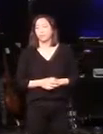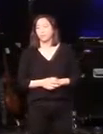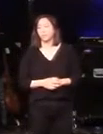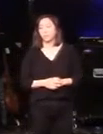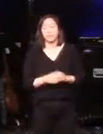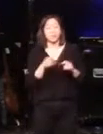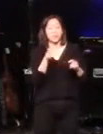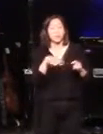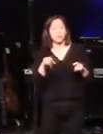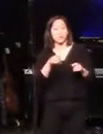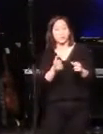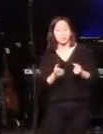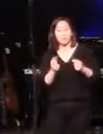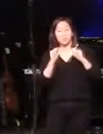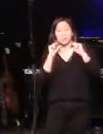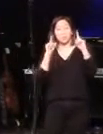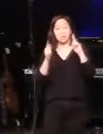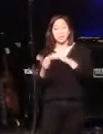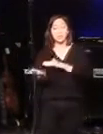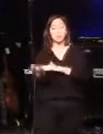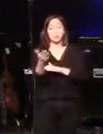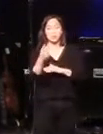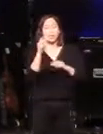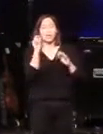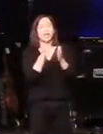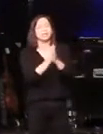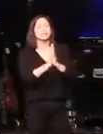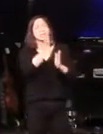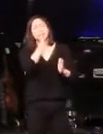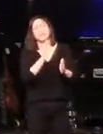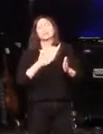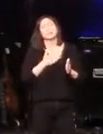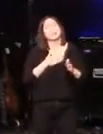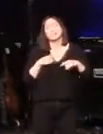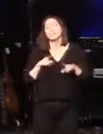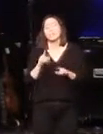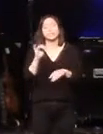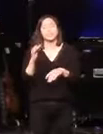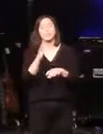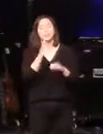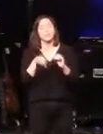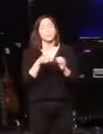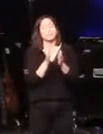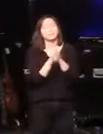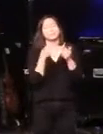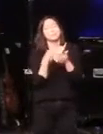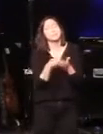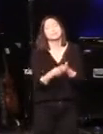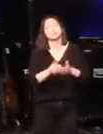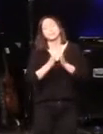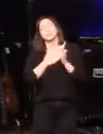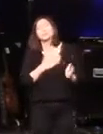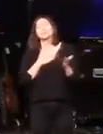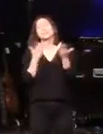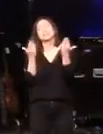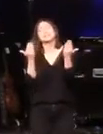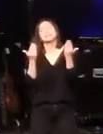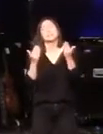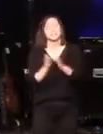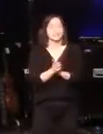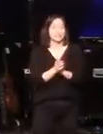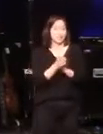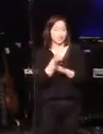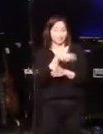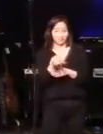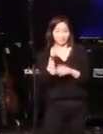this morning and said, please let him talk about money. Please let him talk about money. Please let him talk about money. How many of you guys woke up that way? Ready? Just yes,